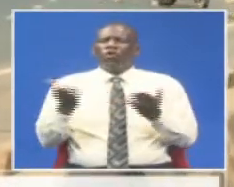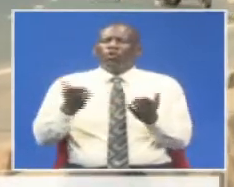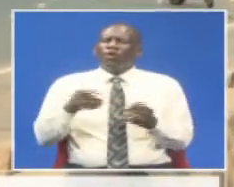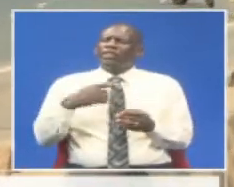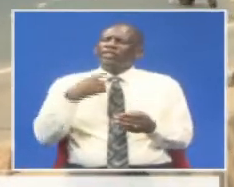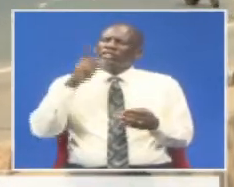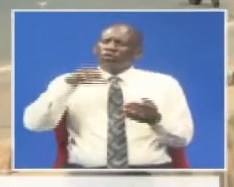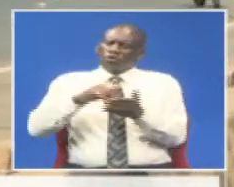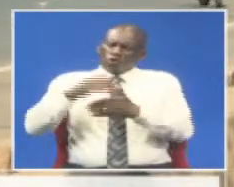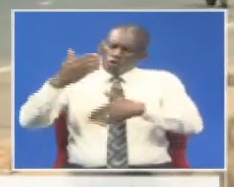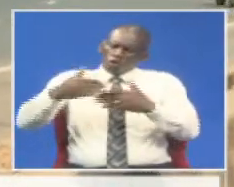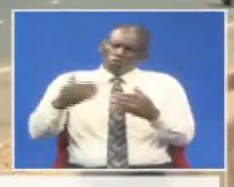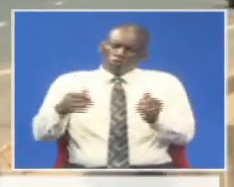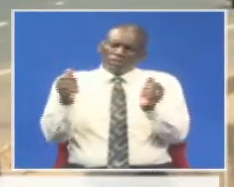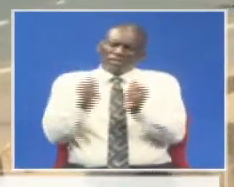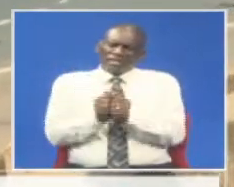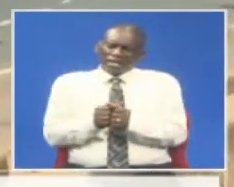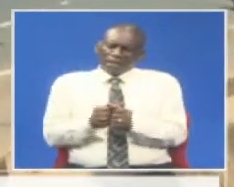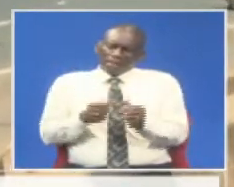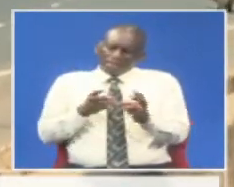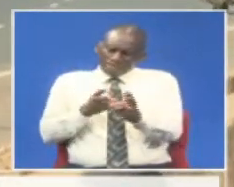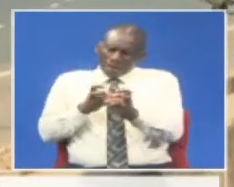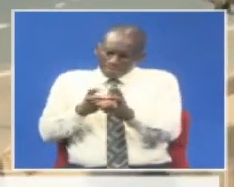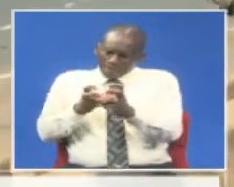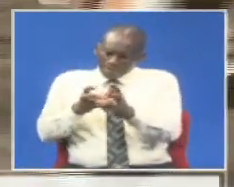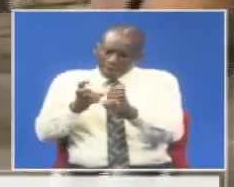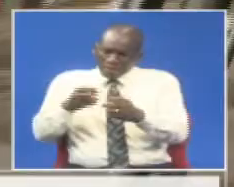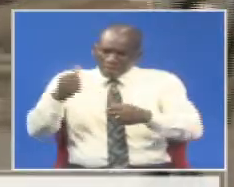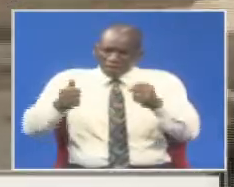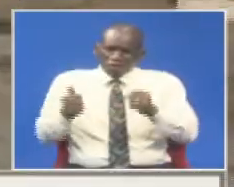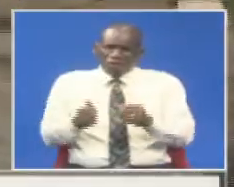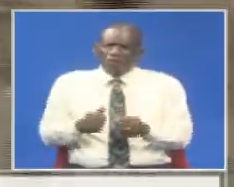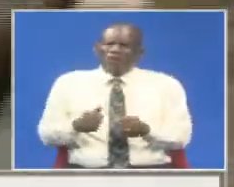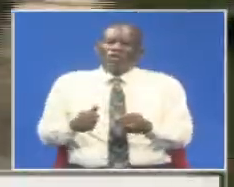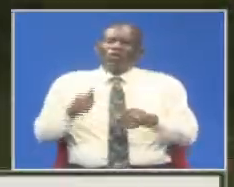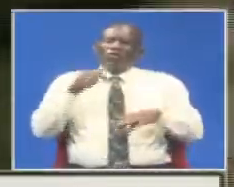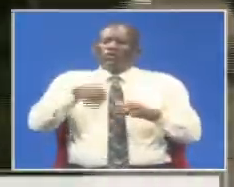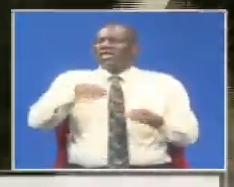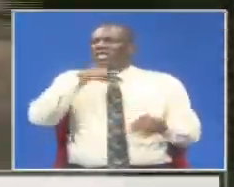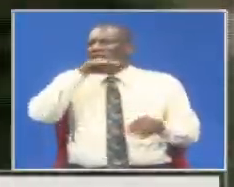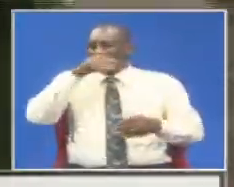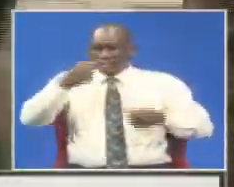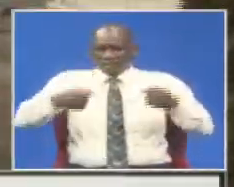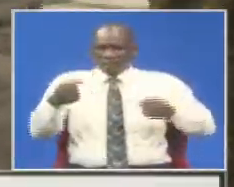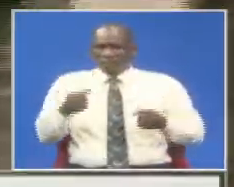claim nearly 10 rounds of live ammunition were fired at Raila Odinga's car.